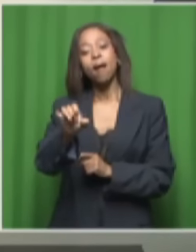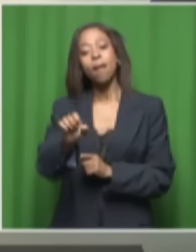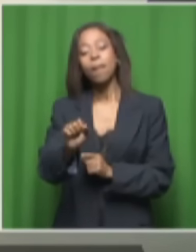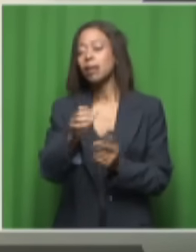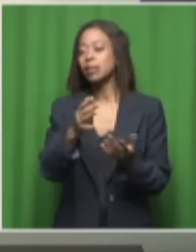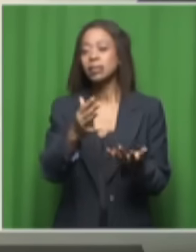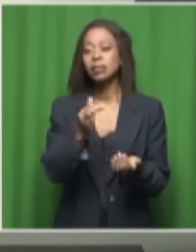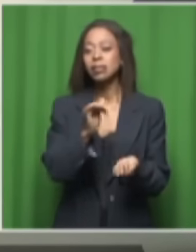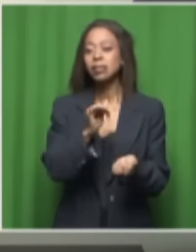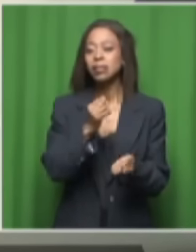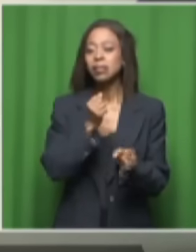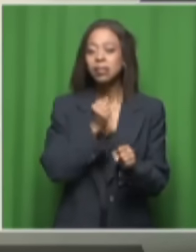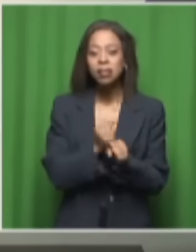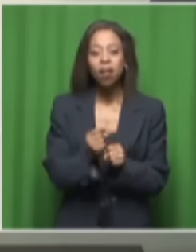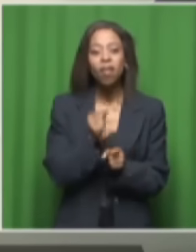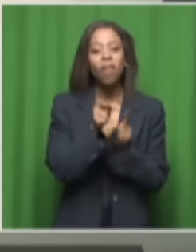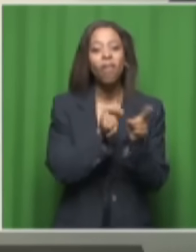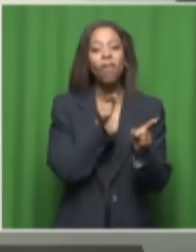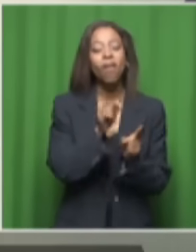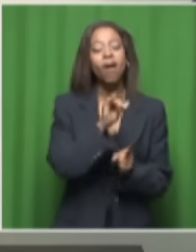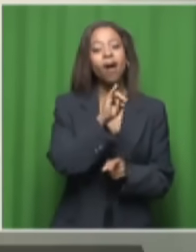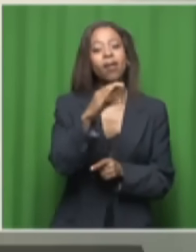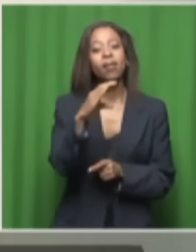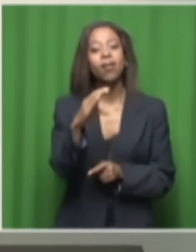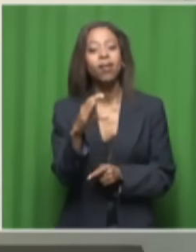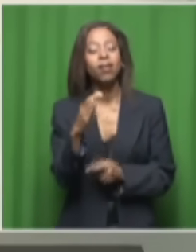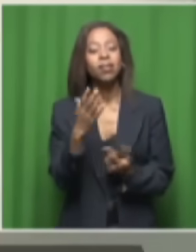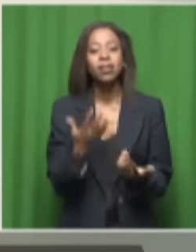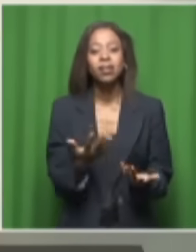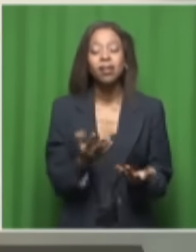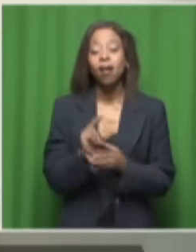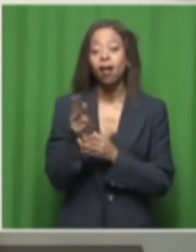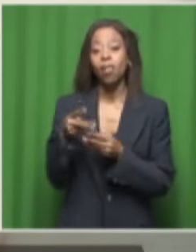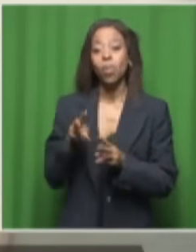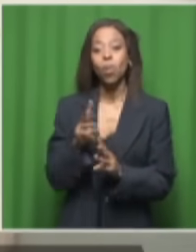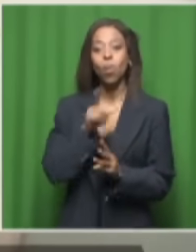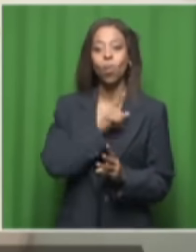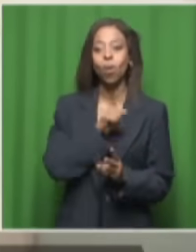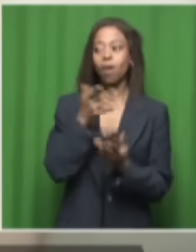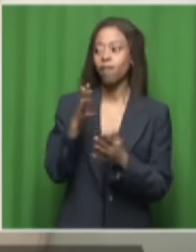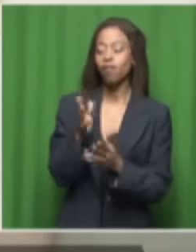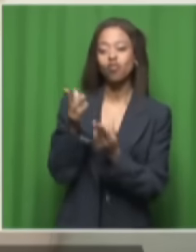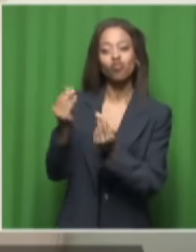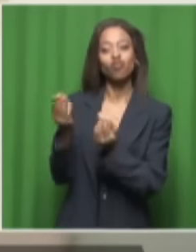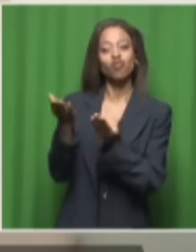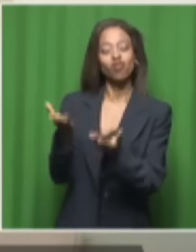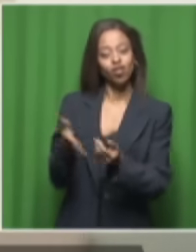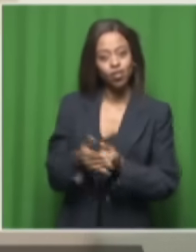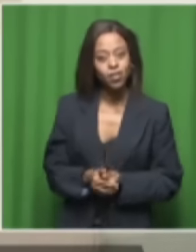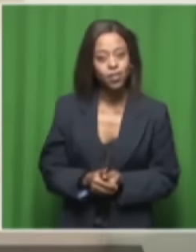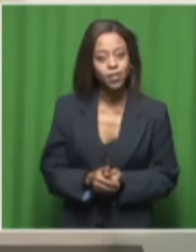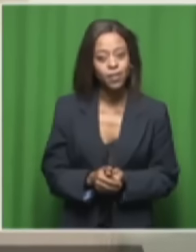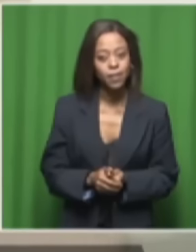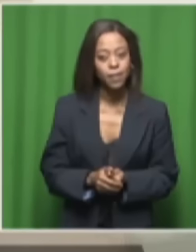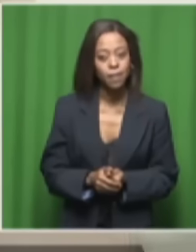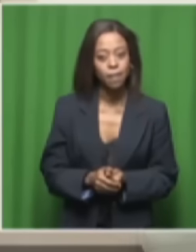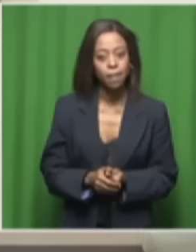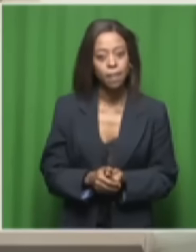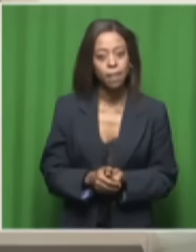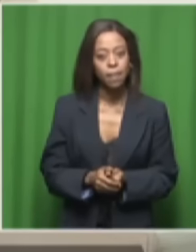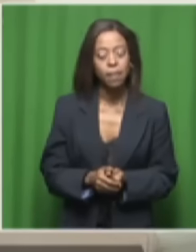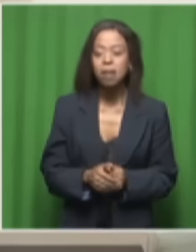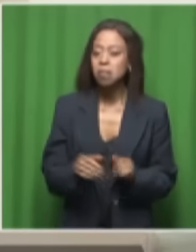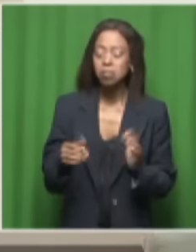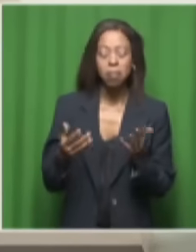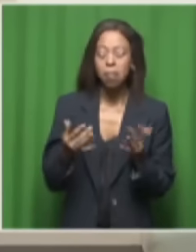the ICC, for instance, or any other mechanism? Because what they have done as well is absolutely